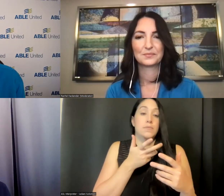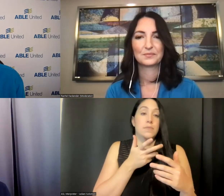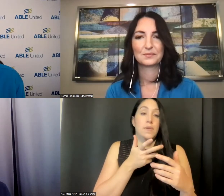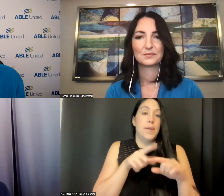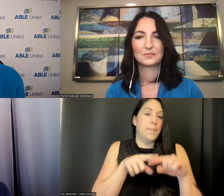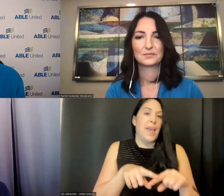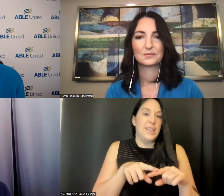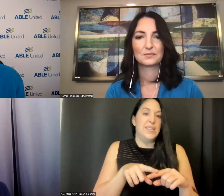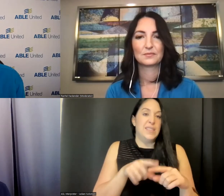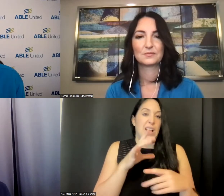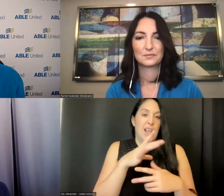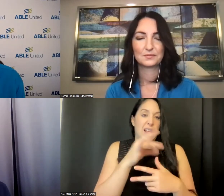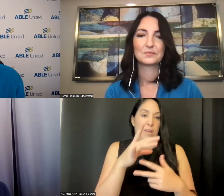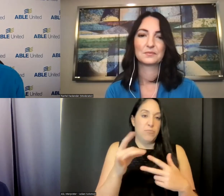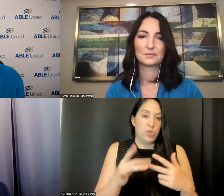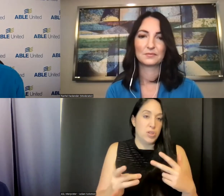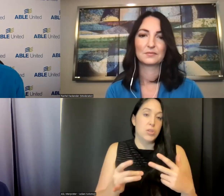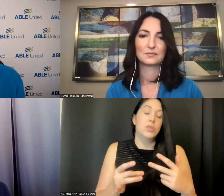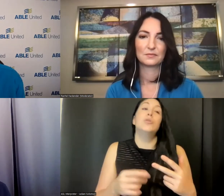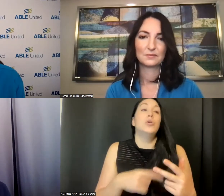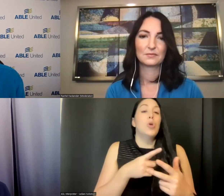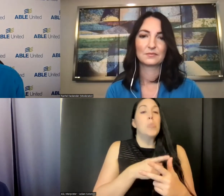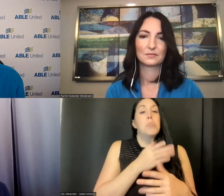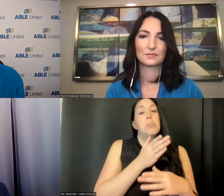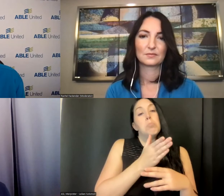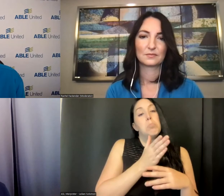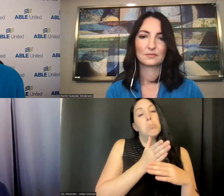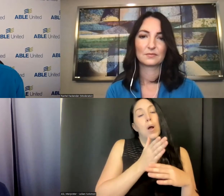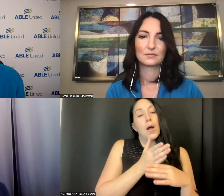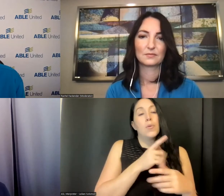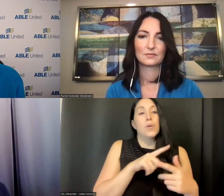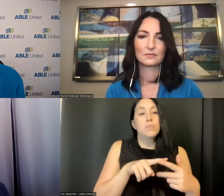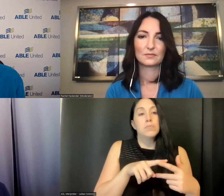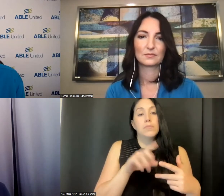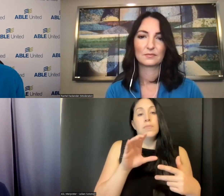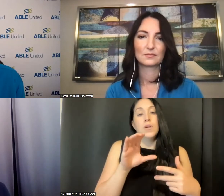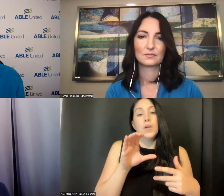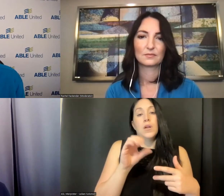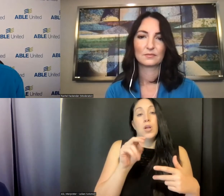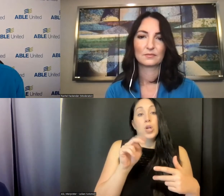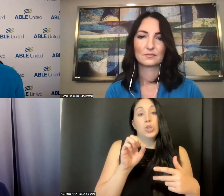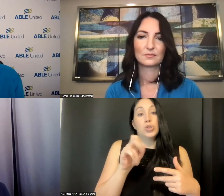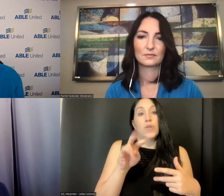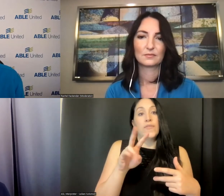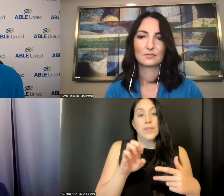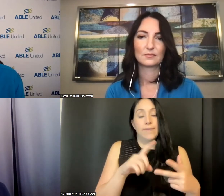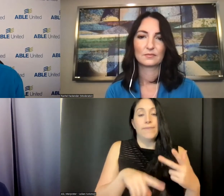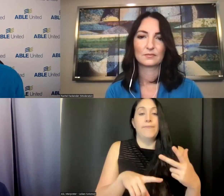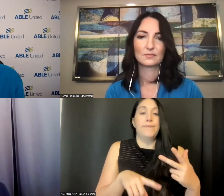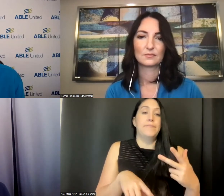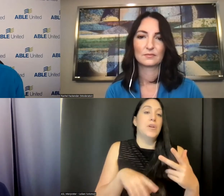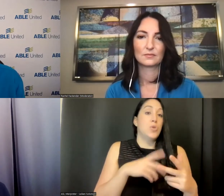So moderate, conservative, and growth. And then people that have even more investment experience